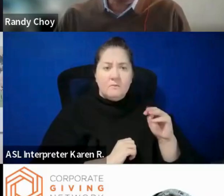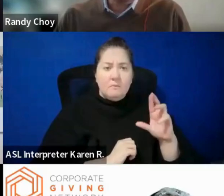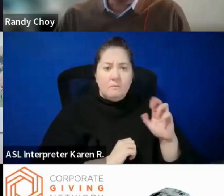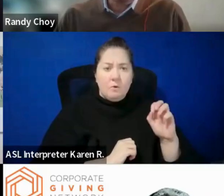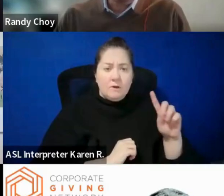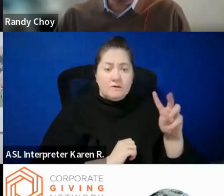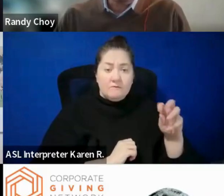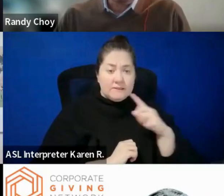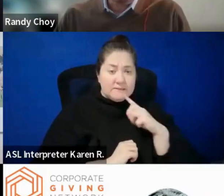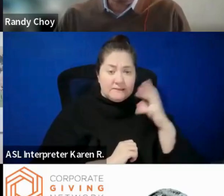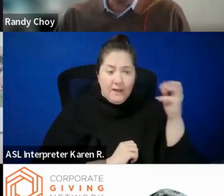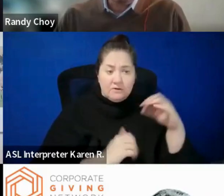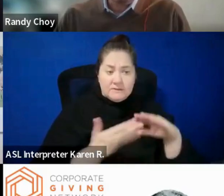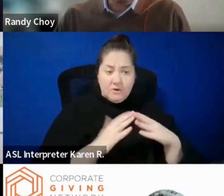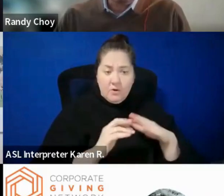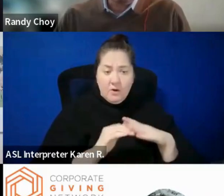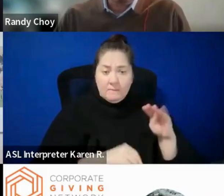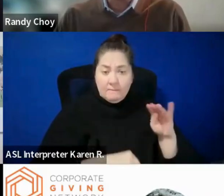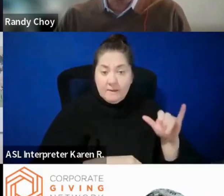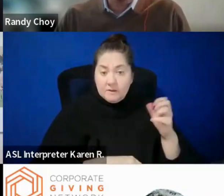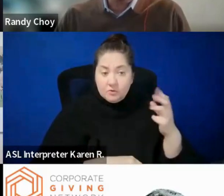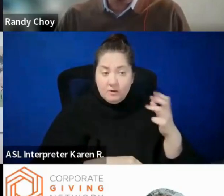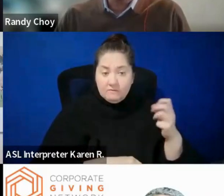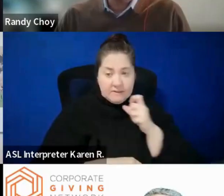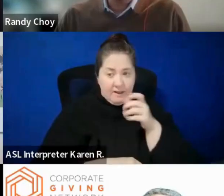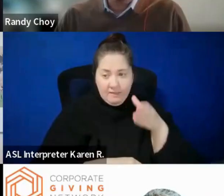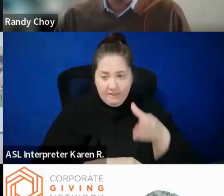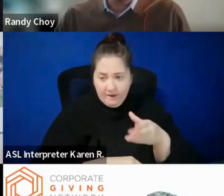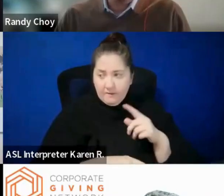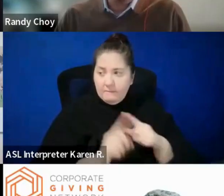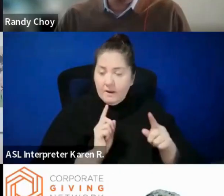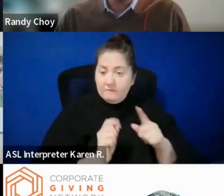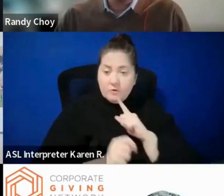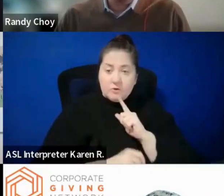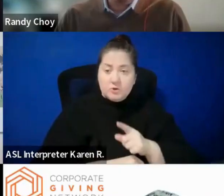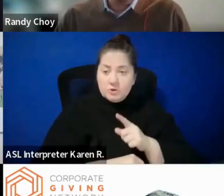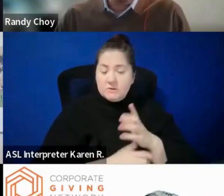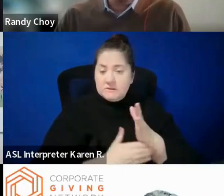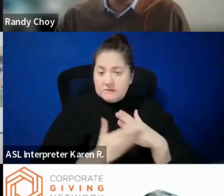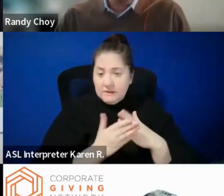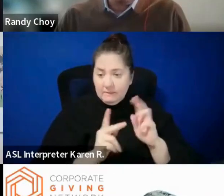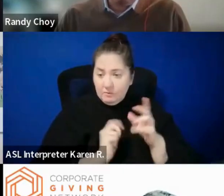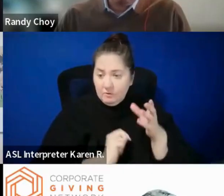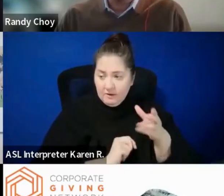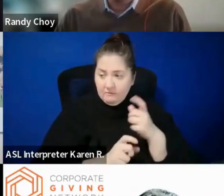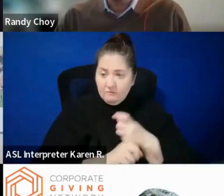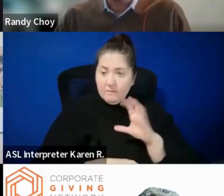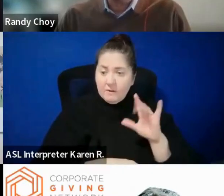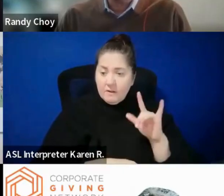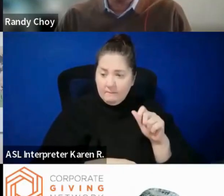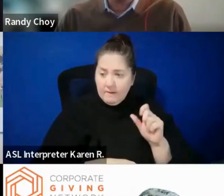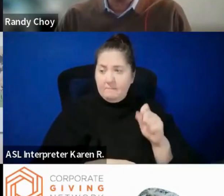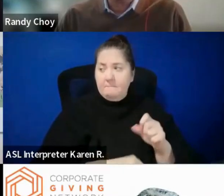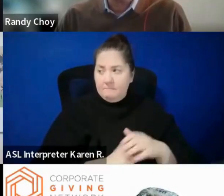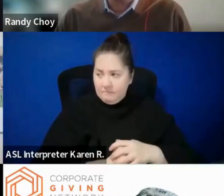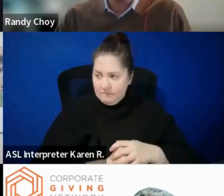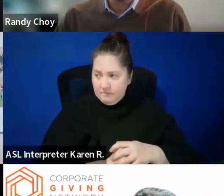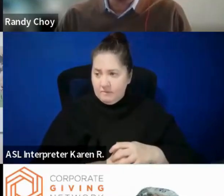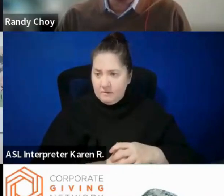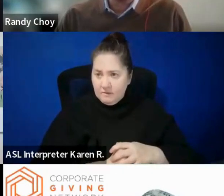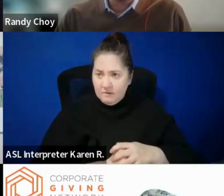out of town, he believes, on May the 12th, so he might not be able to be there. But for sure, there's going to be people there from Columbia Bank. Sure. Because